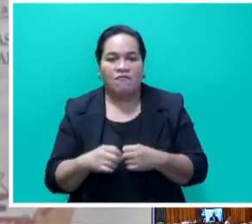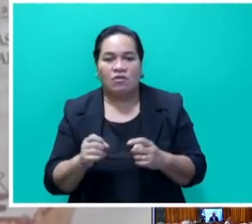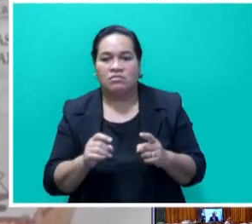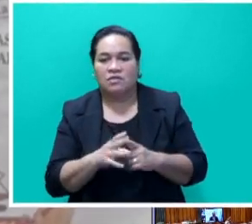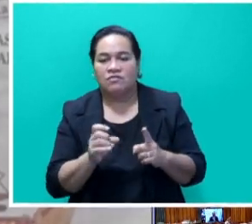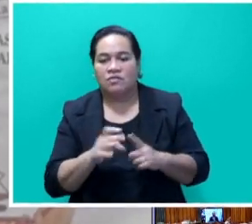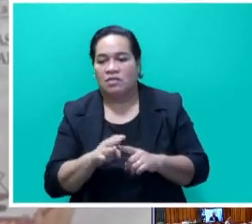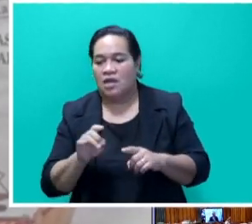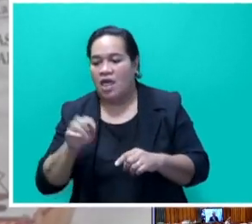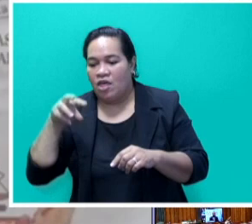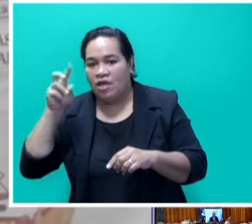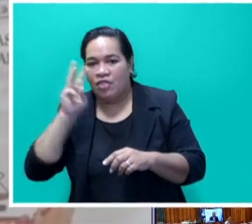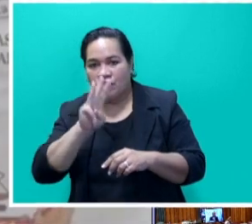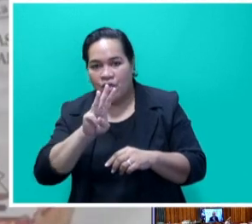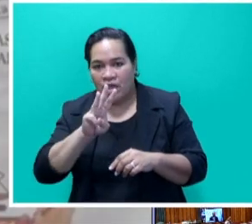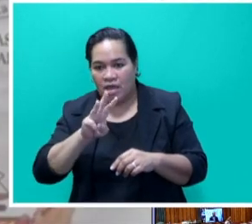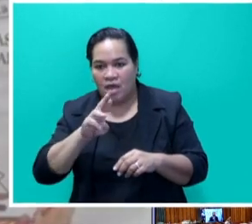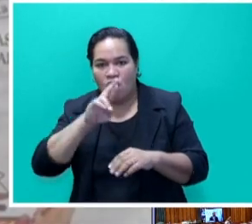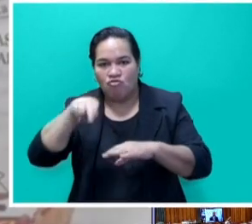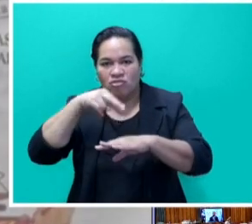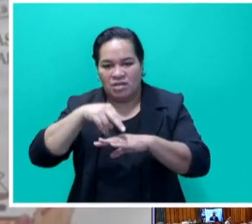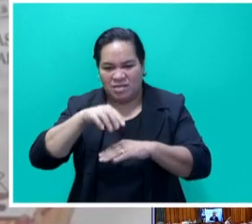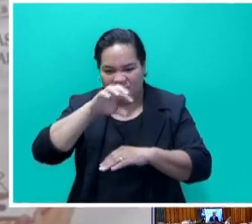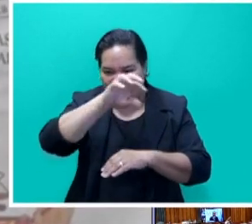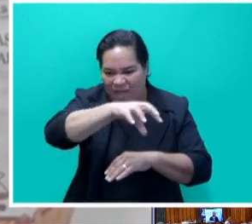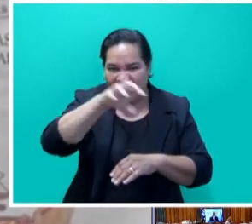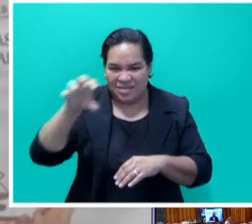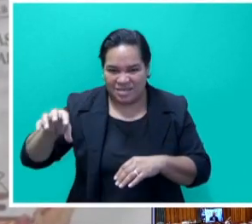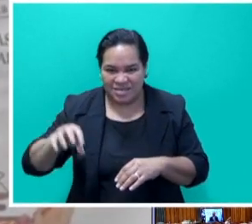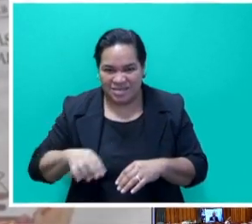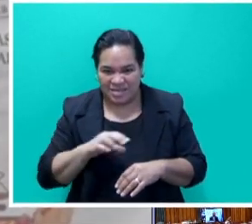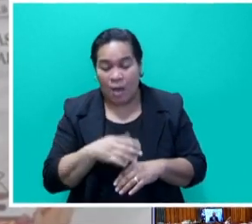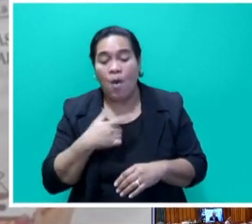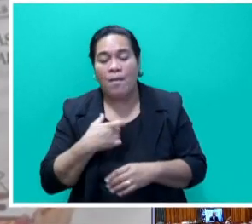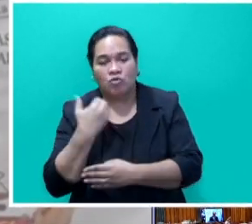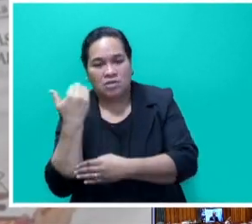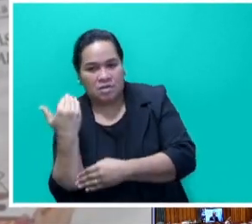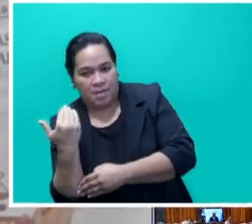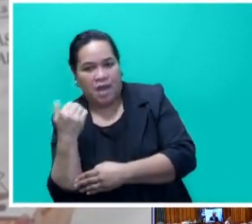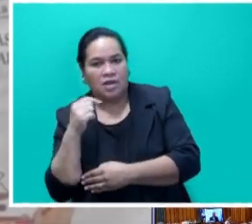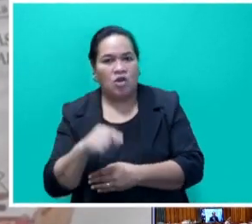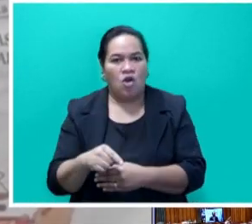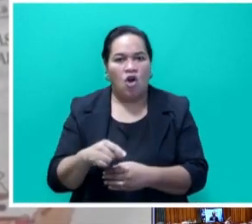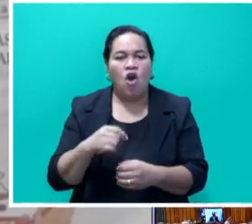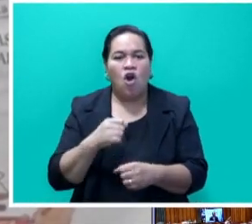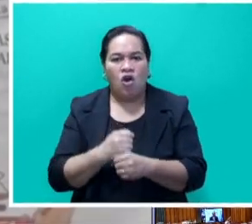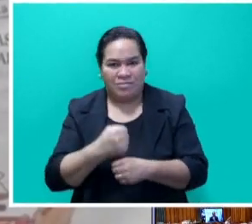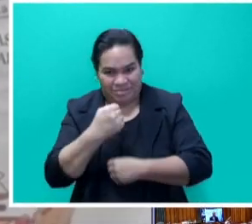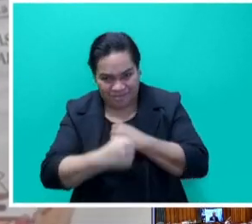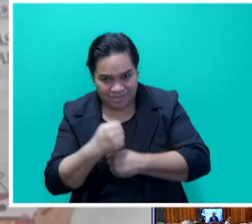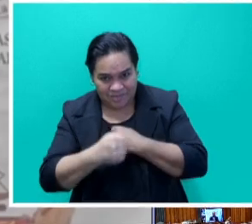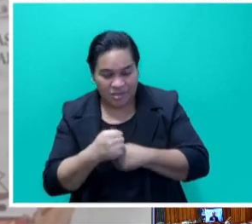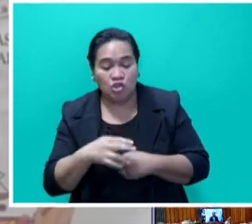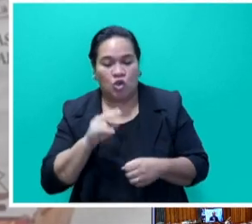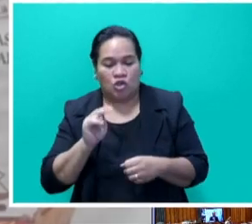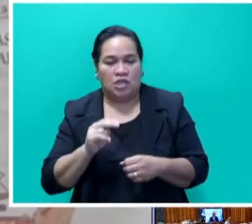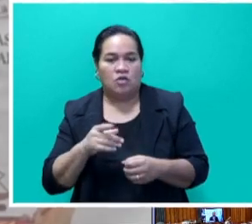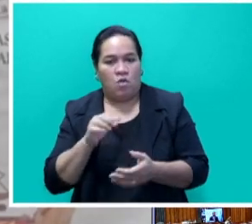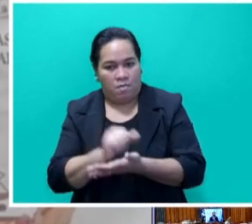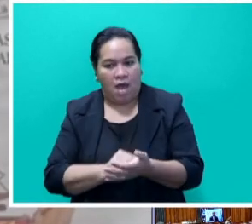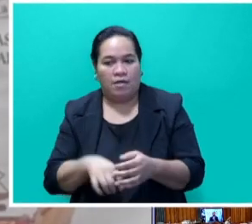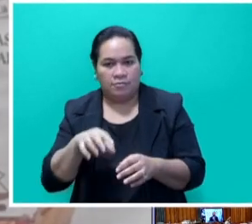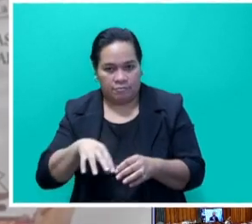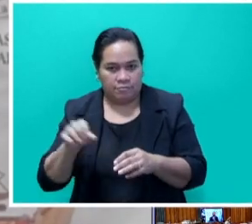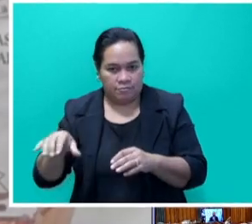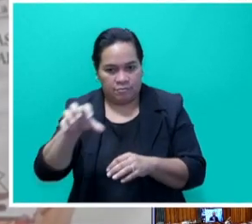three regions, because most of these sites rely on-grid power, and having this in place allows them to be able